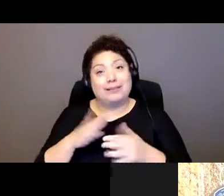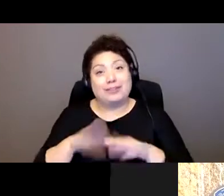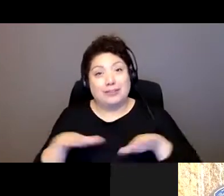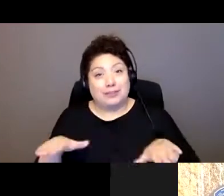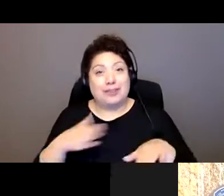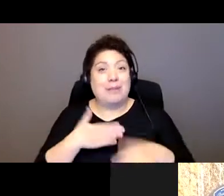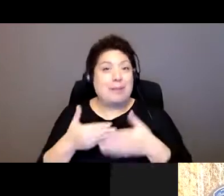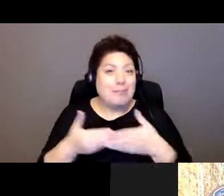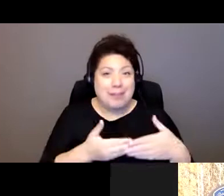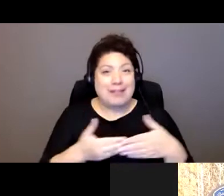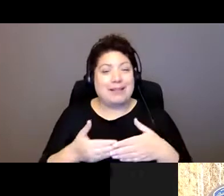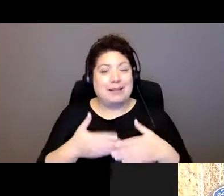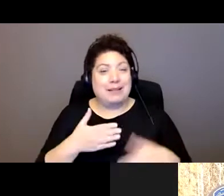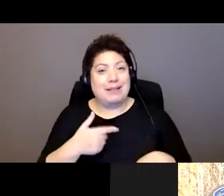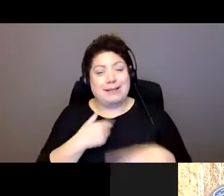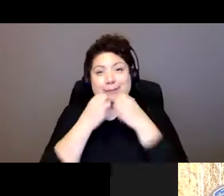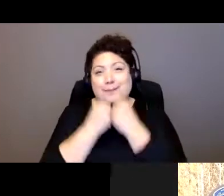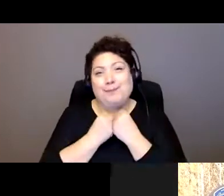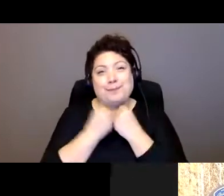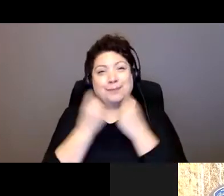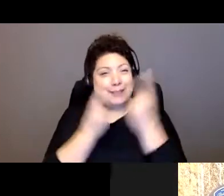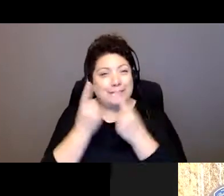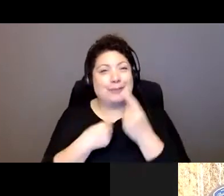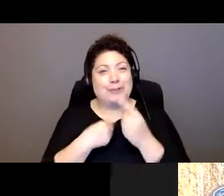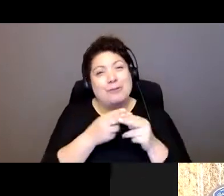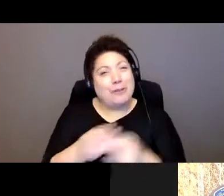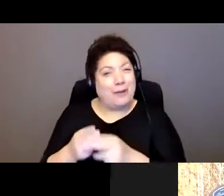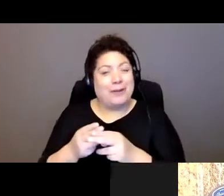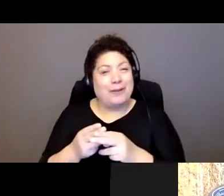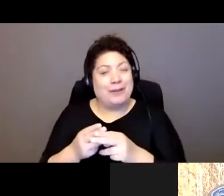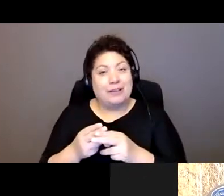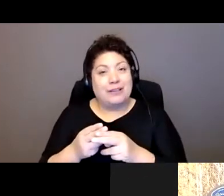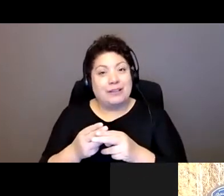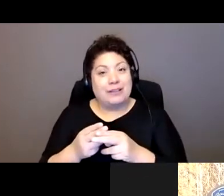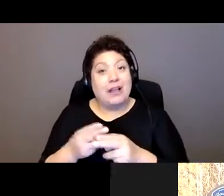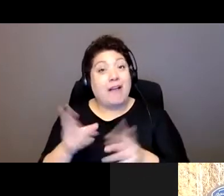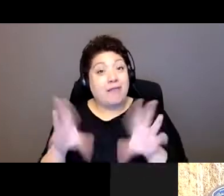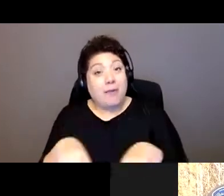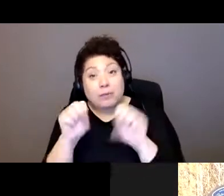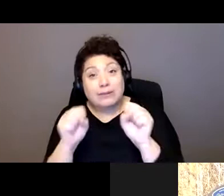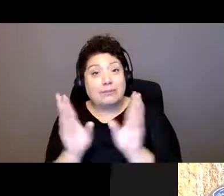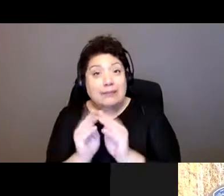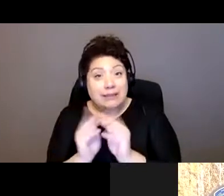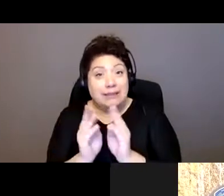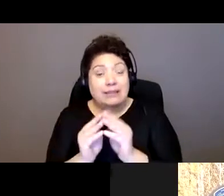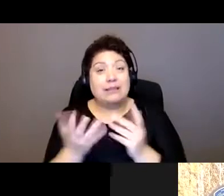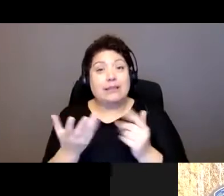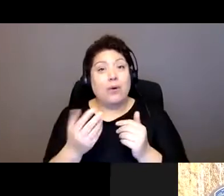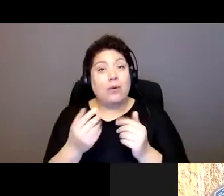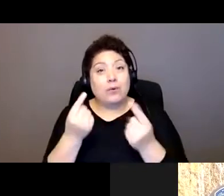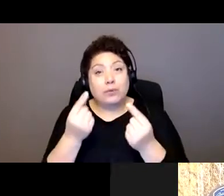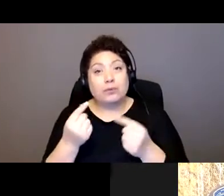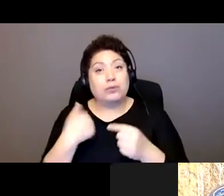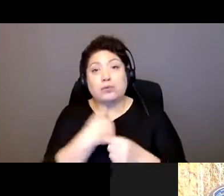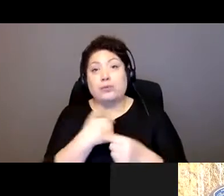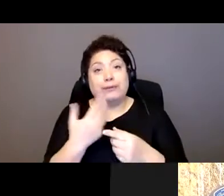my people. They're my young people. And if, when we have meetings, when we go out and do our work together,